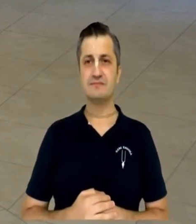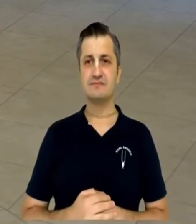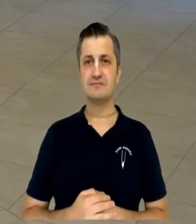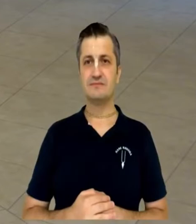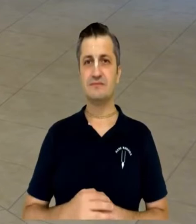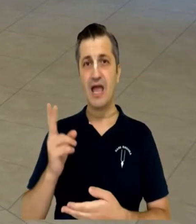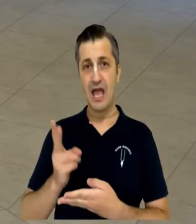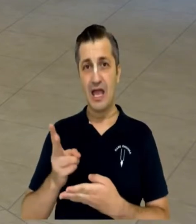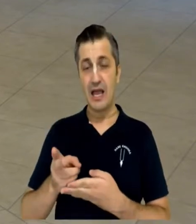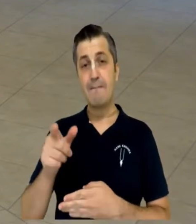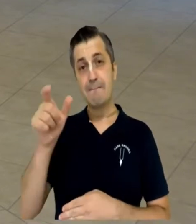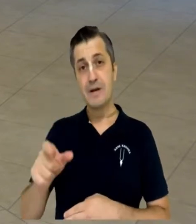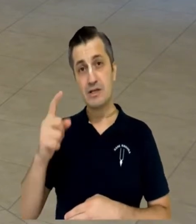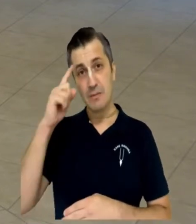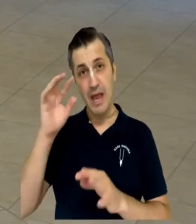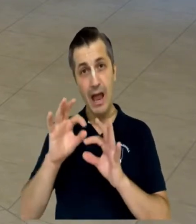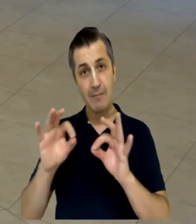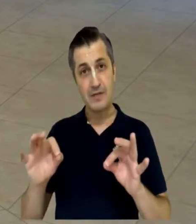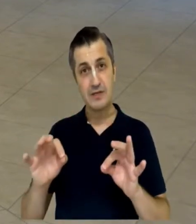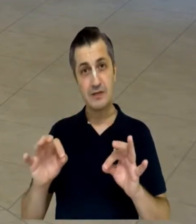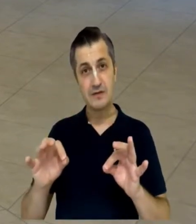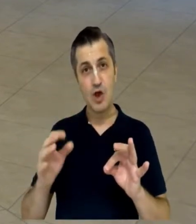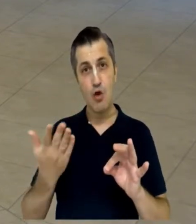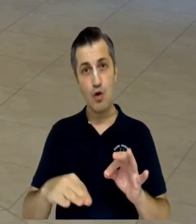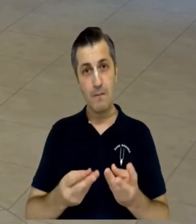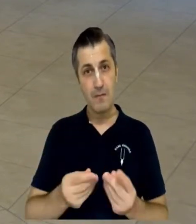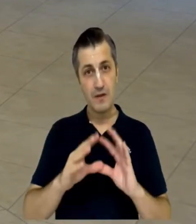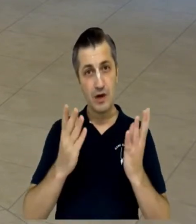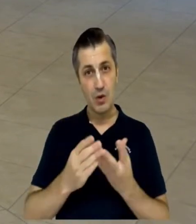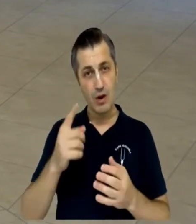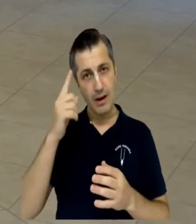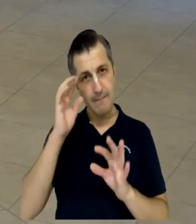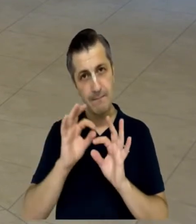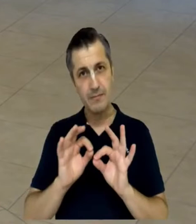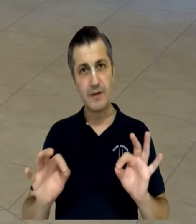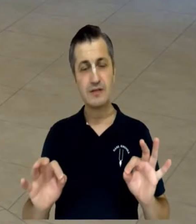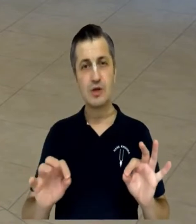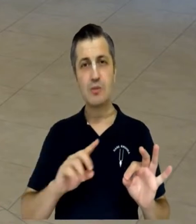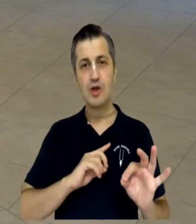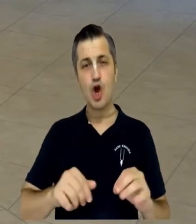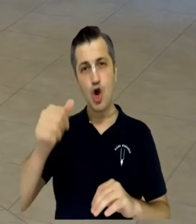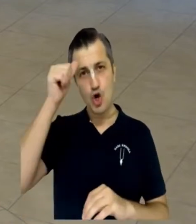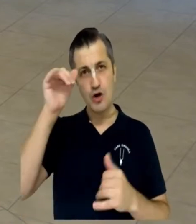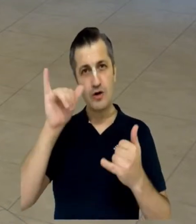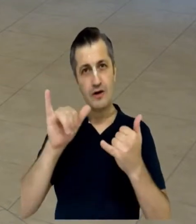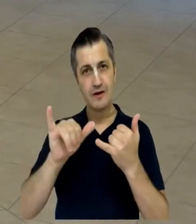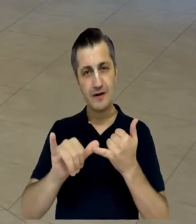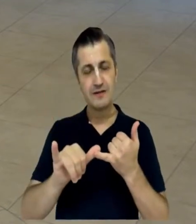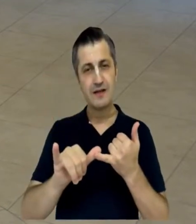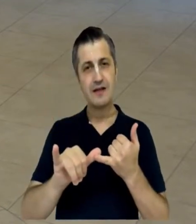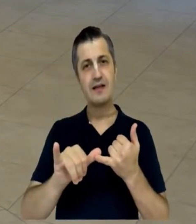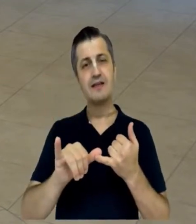attains peace from the pangs of material miseries. So now let's try to redefine the word